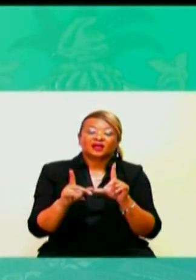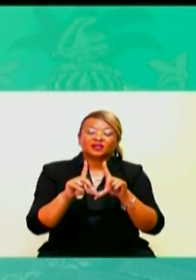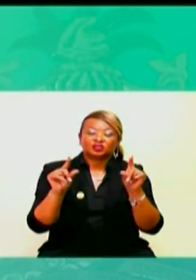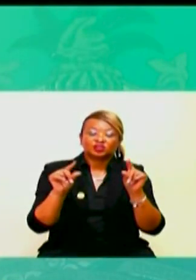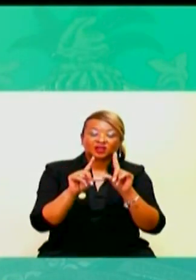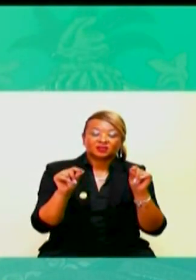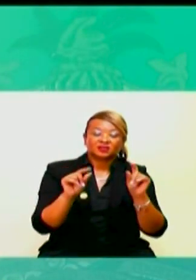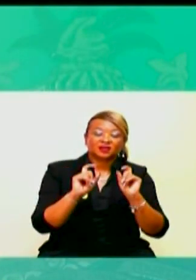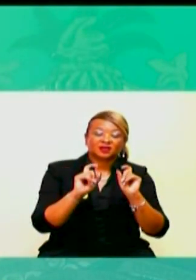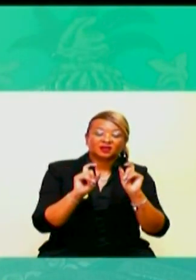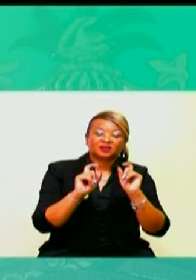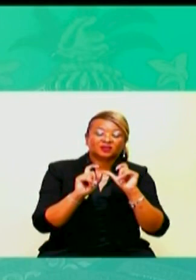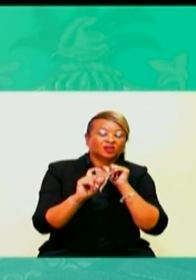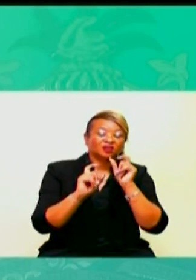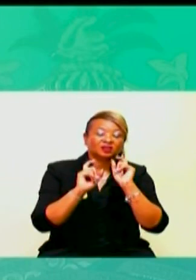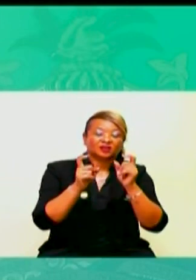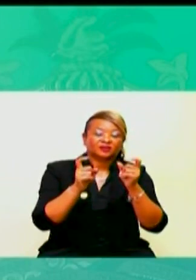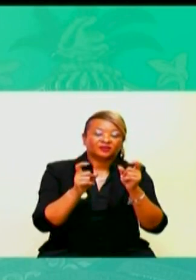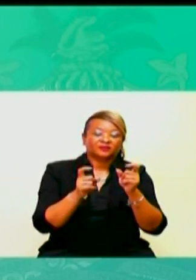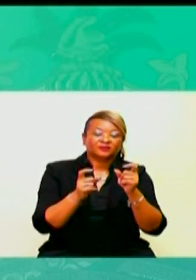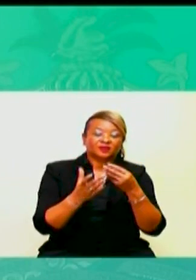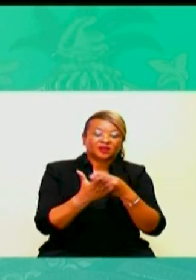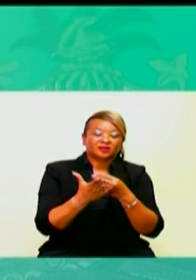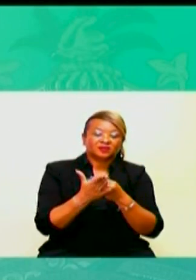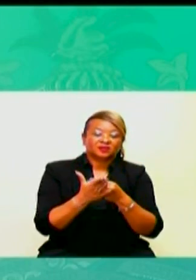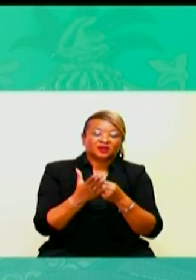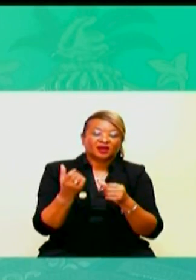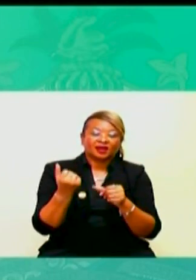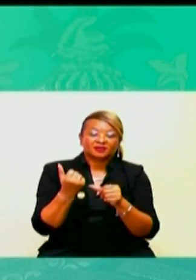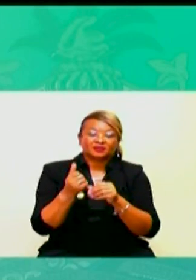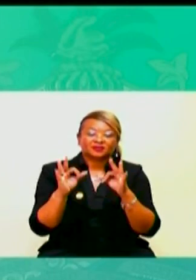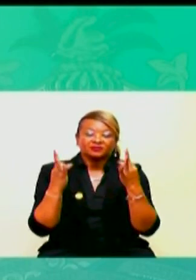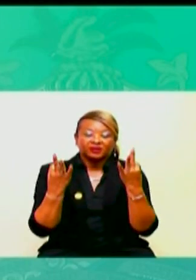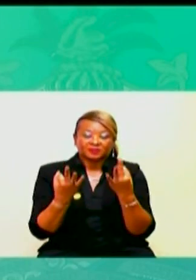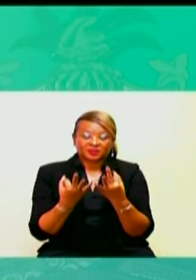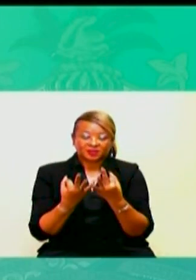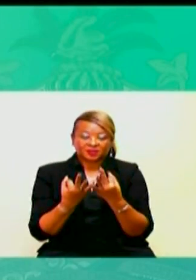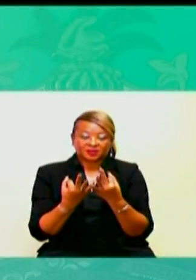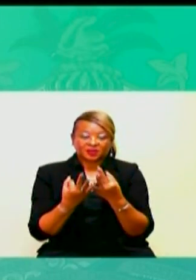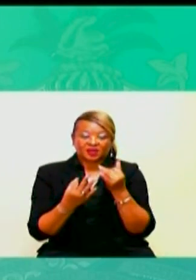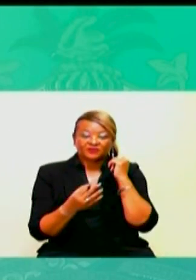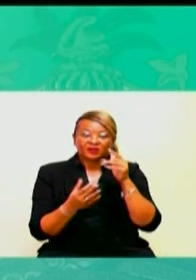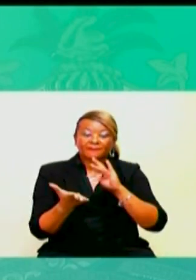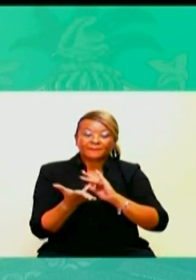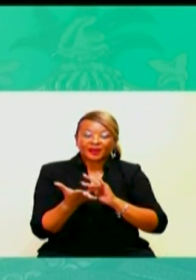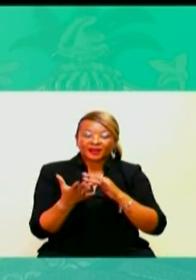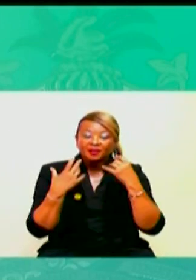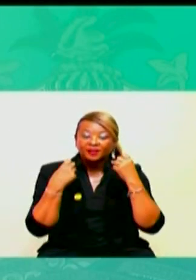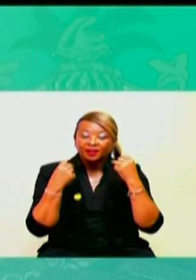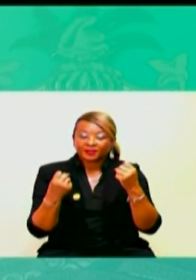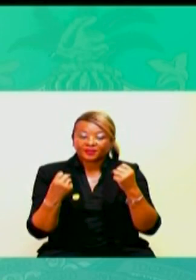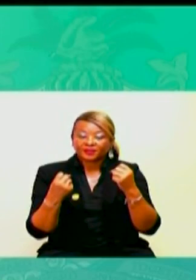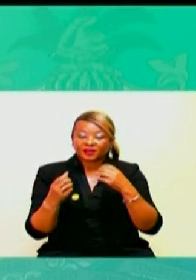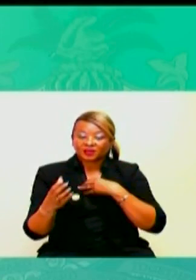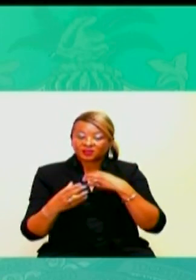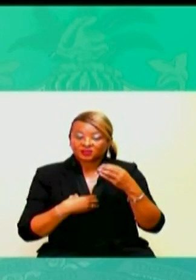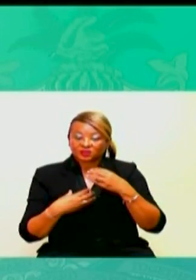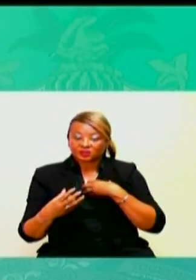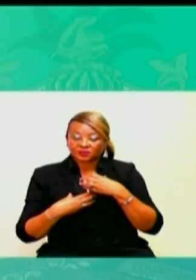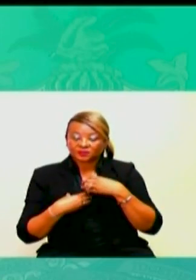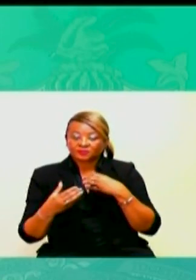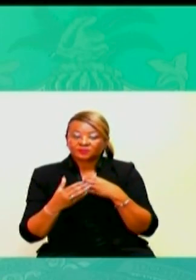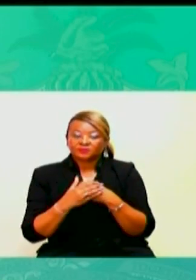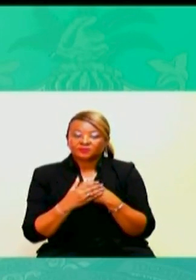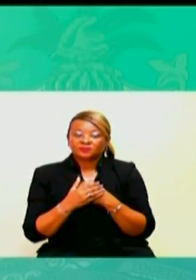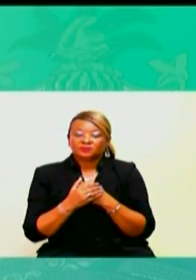cash. Every funeral in my constituency, I assist the family. Every medical health concern, no, I want him to know, perhaps he